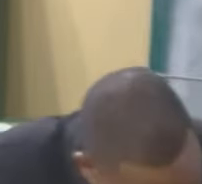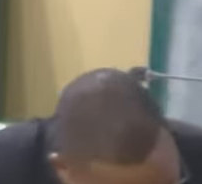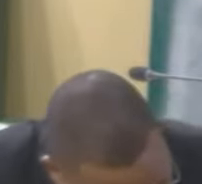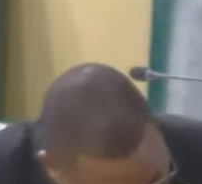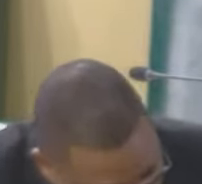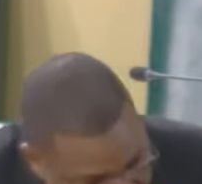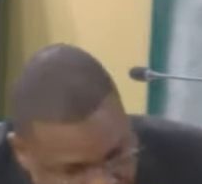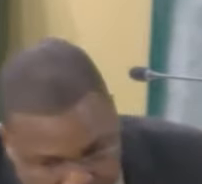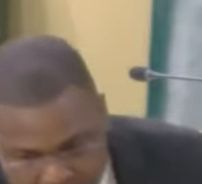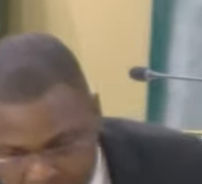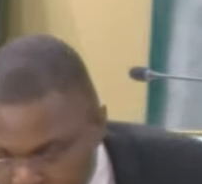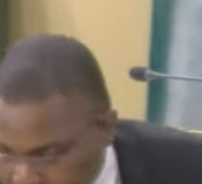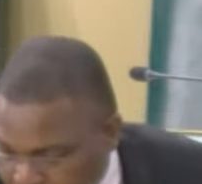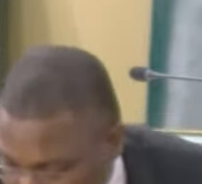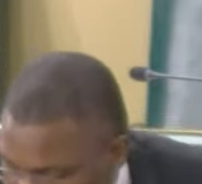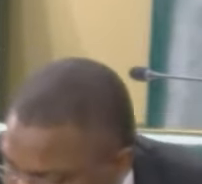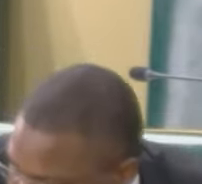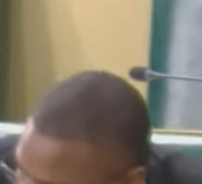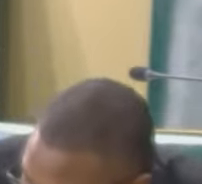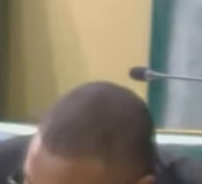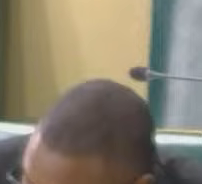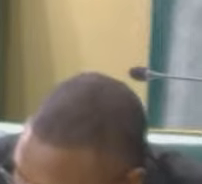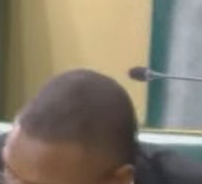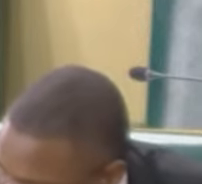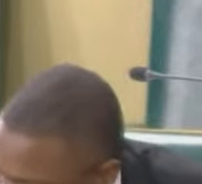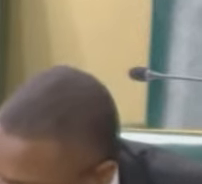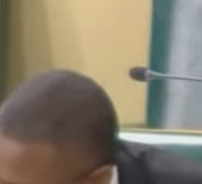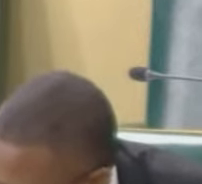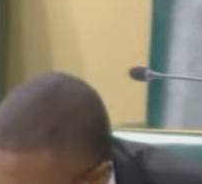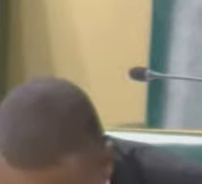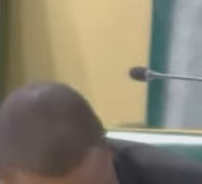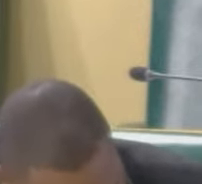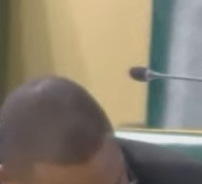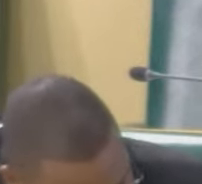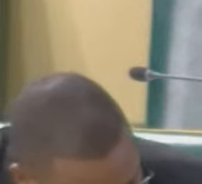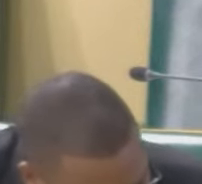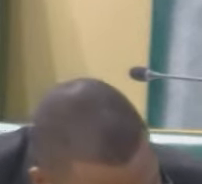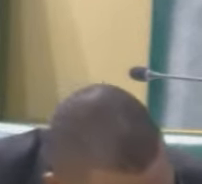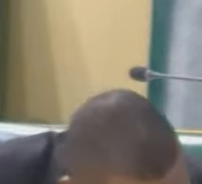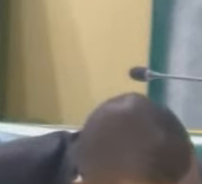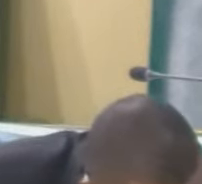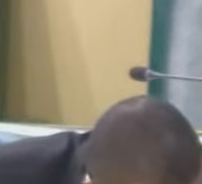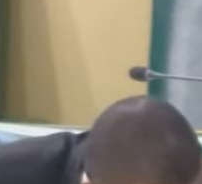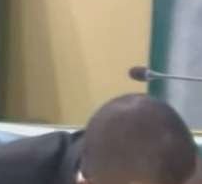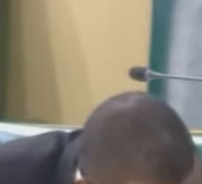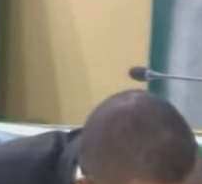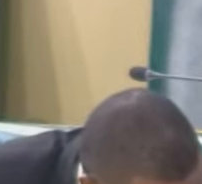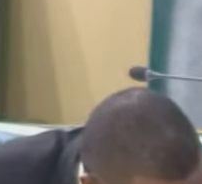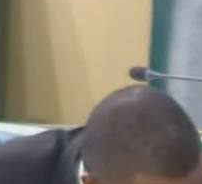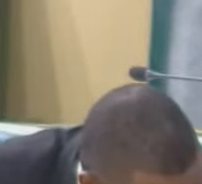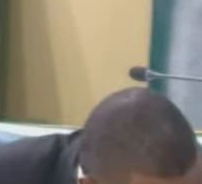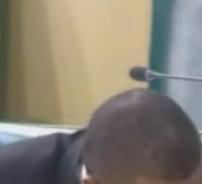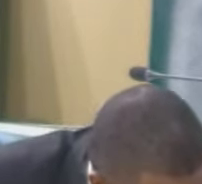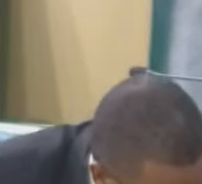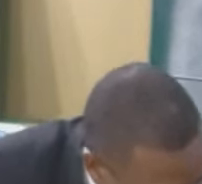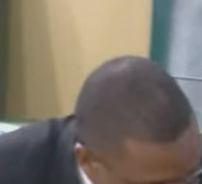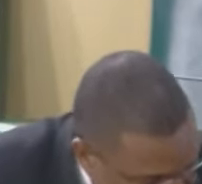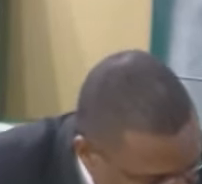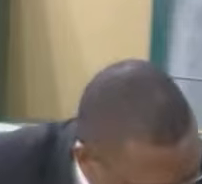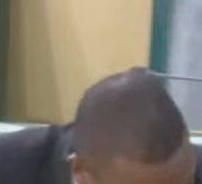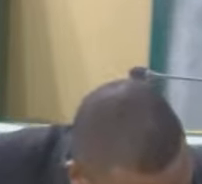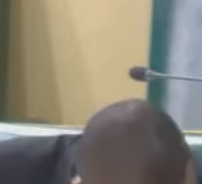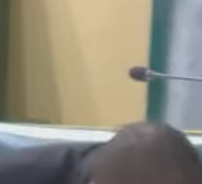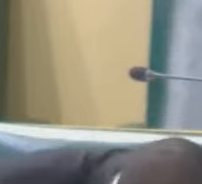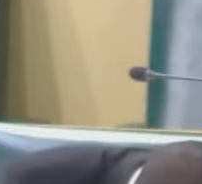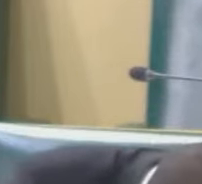holy period in Christendom. And for those of us in Jamaica who have